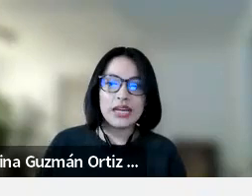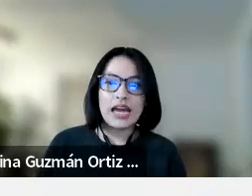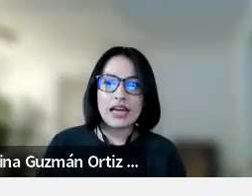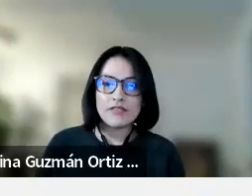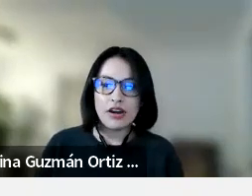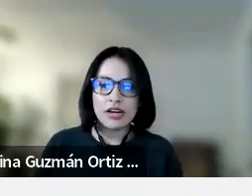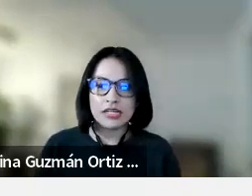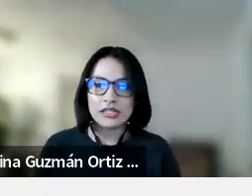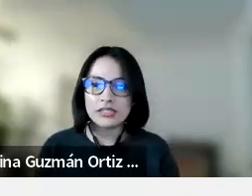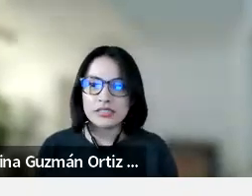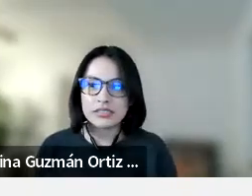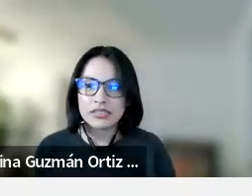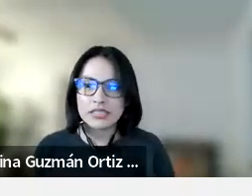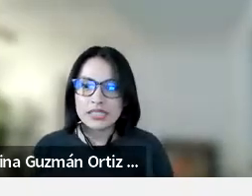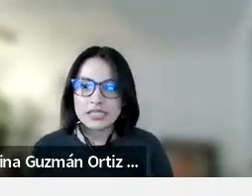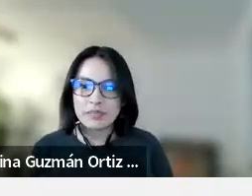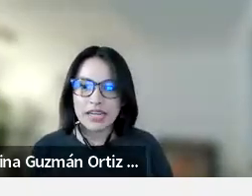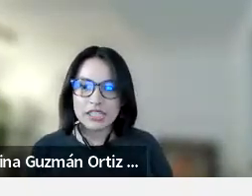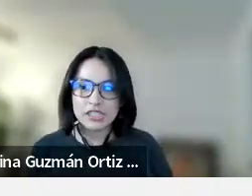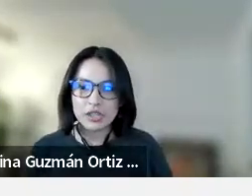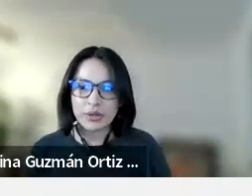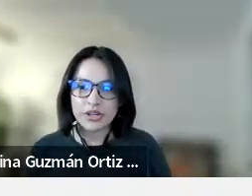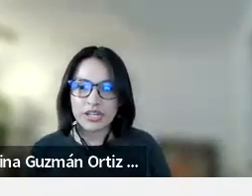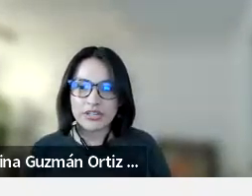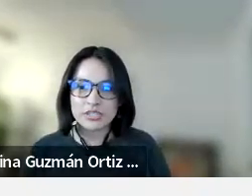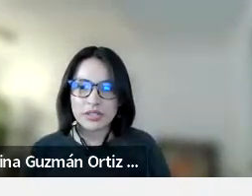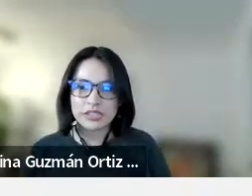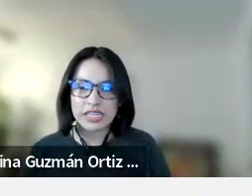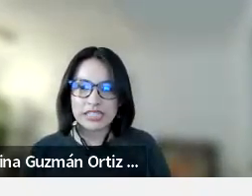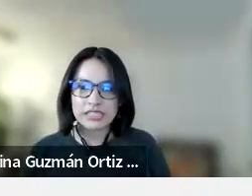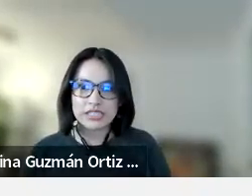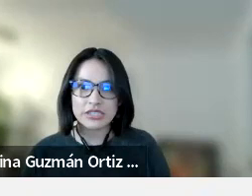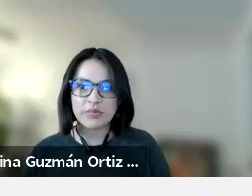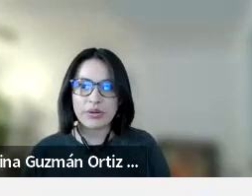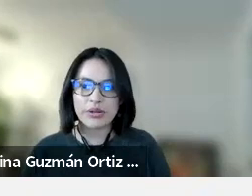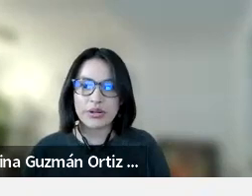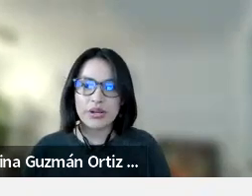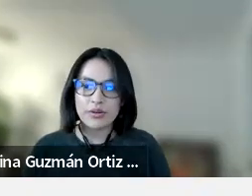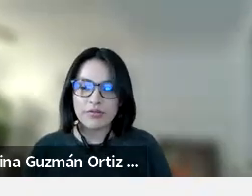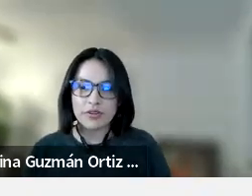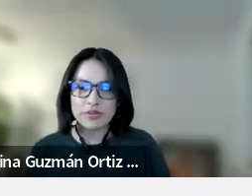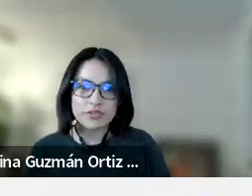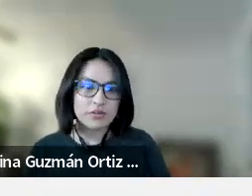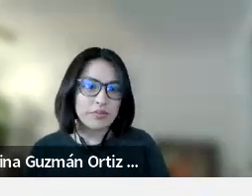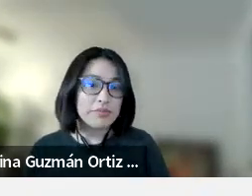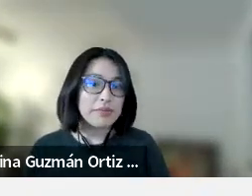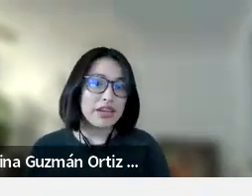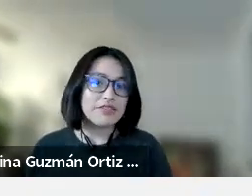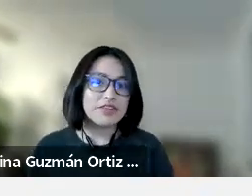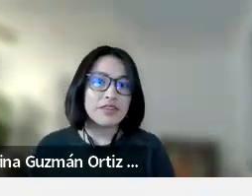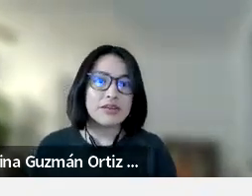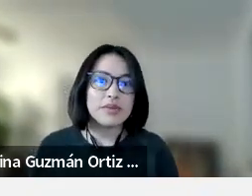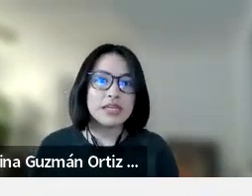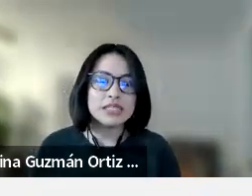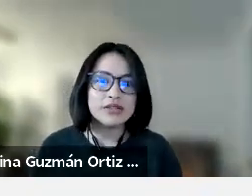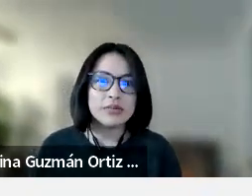And we have our Spanish interpreter here, as well as our Cantonese interpreter. For those who might be waiting